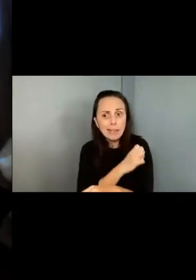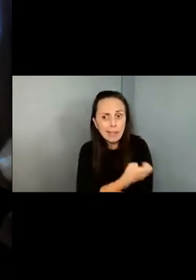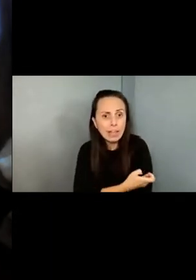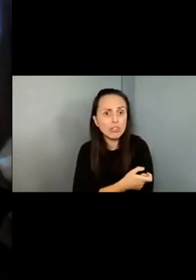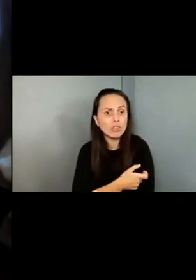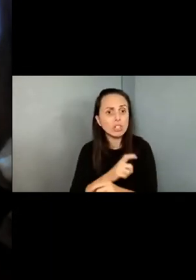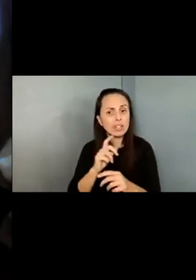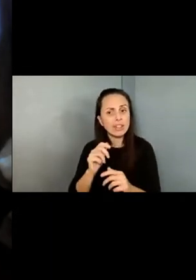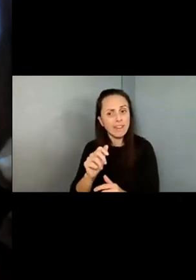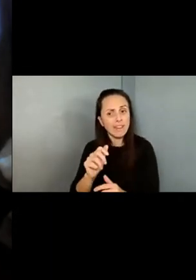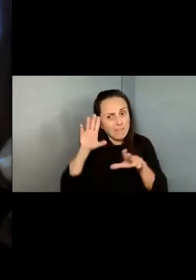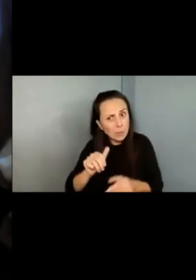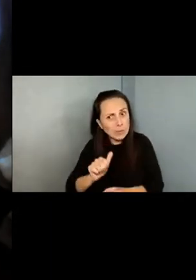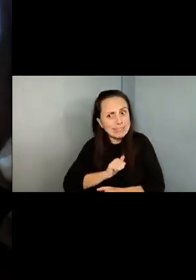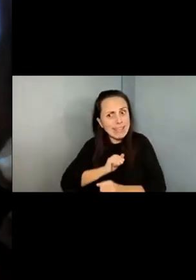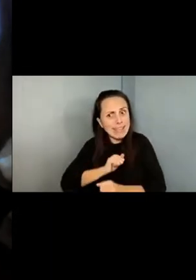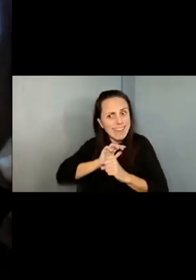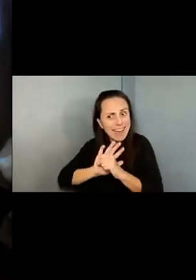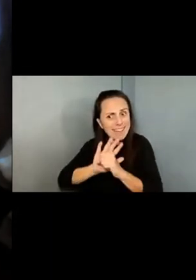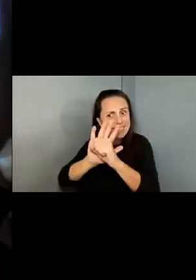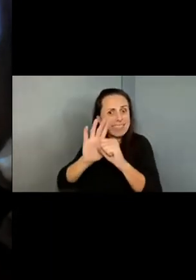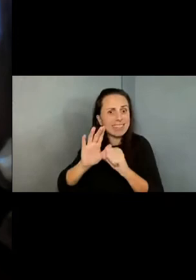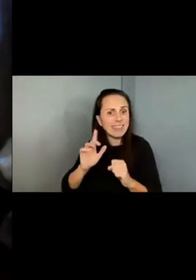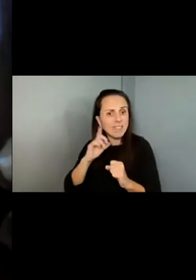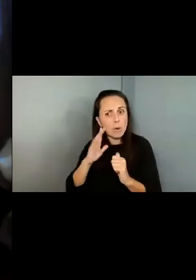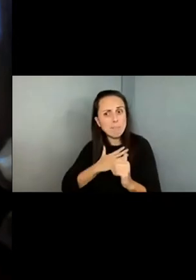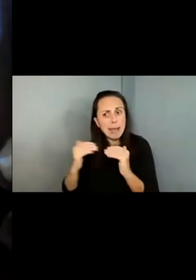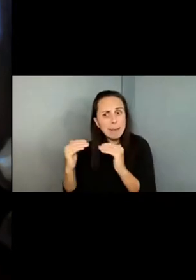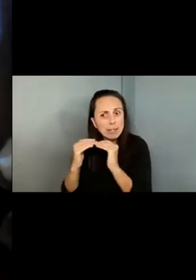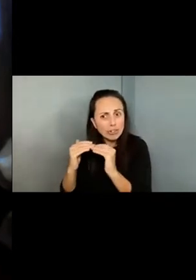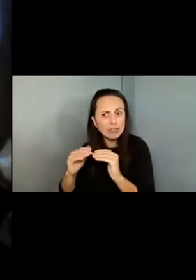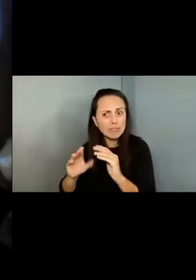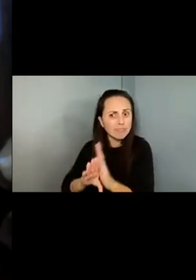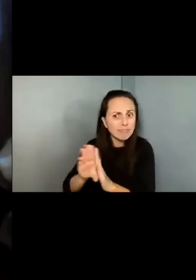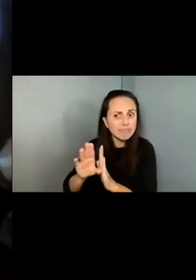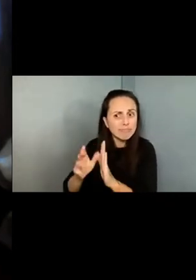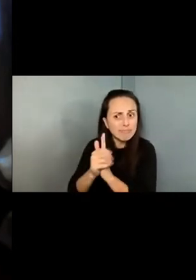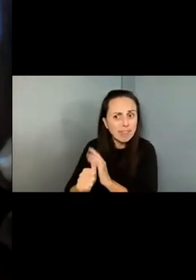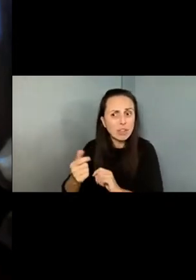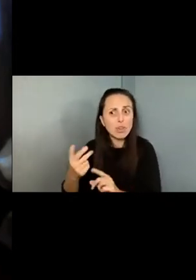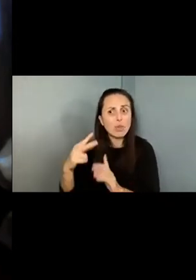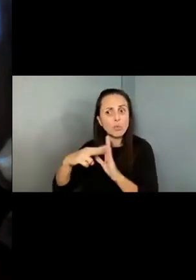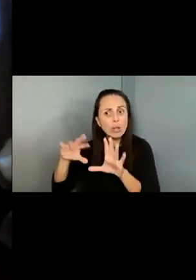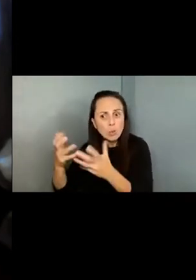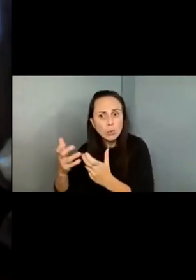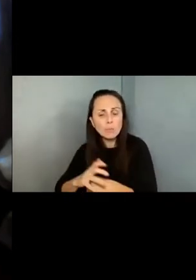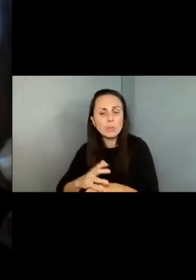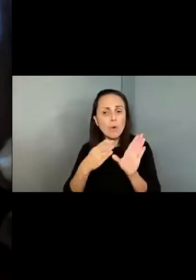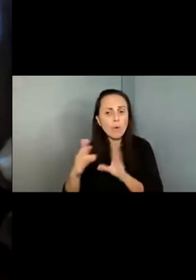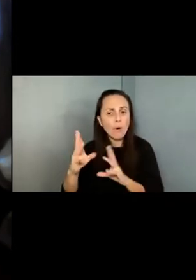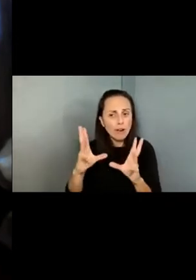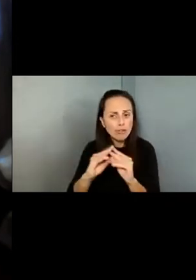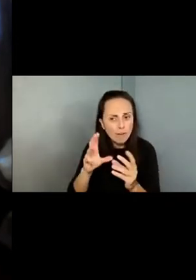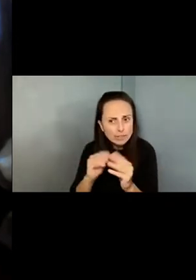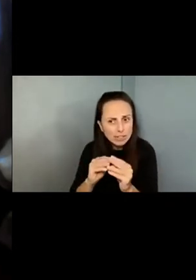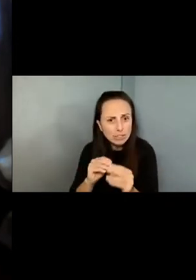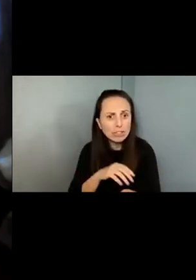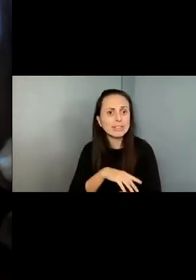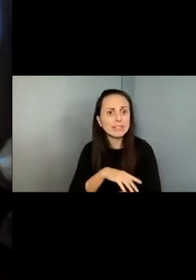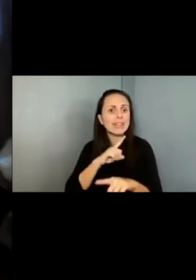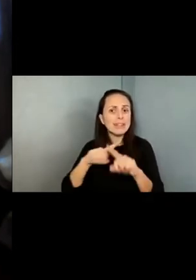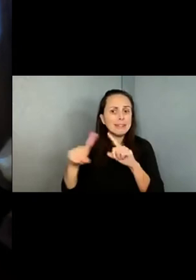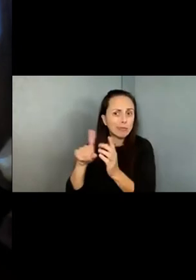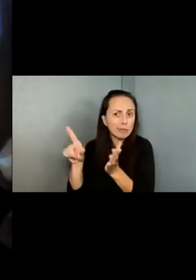on self-advocacy while my peers develop their instructional skills, form reading groups, organize conference sessions, collaborate on